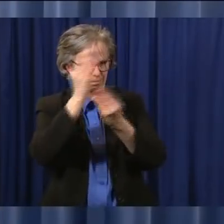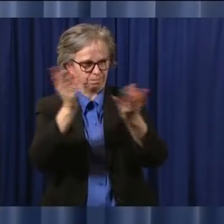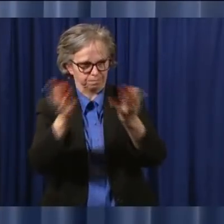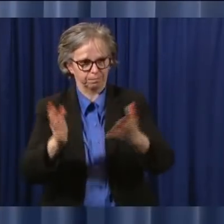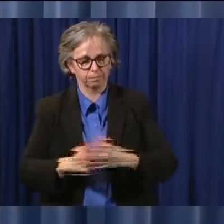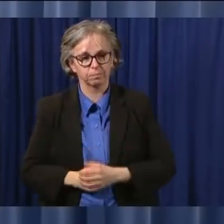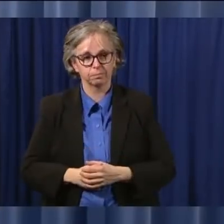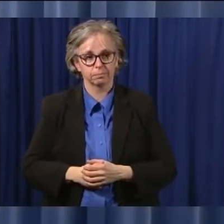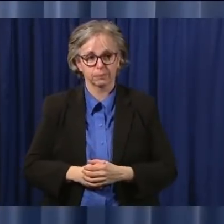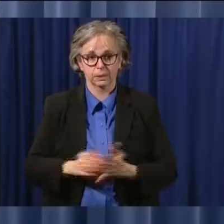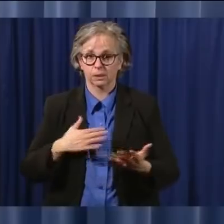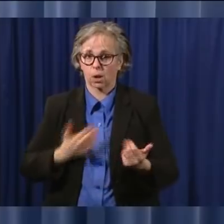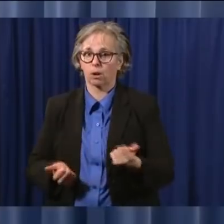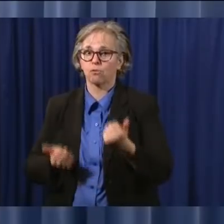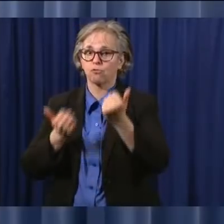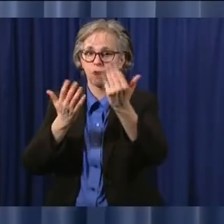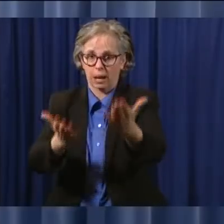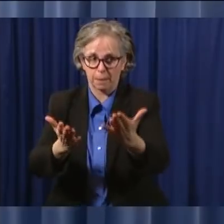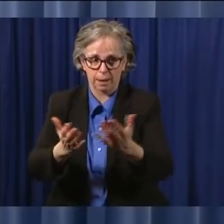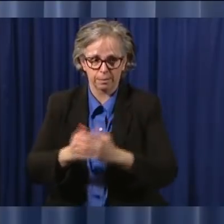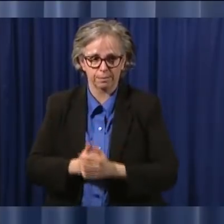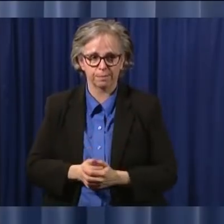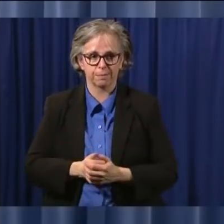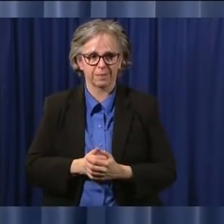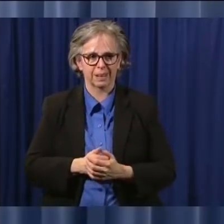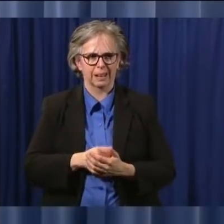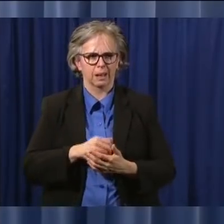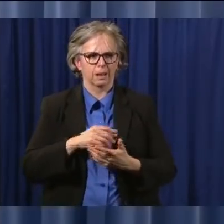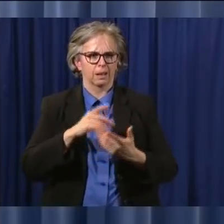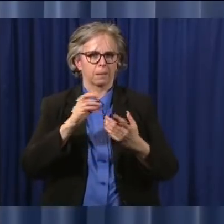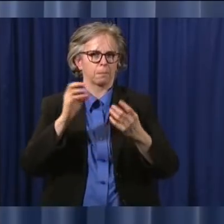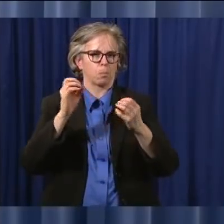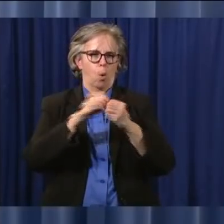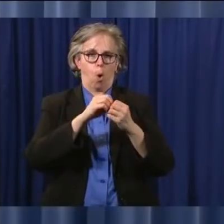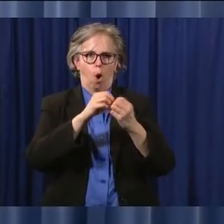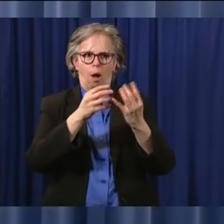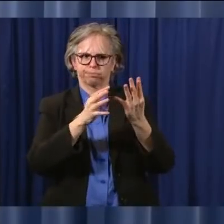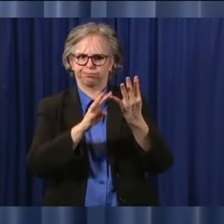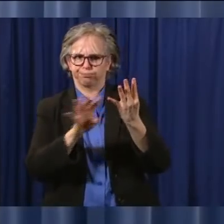we're going to hear from the Strike Task Force later today.